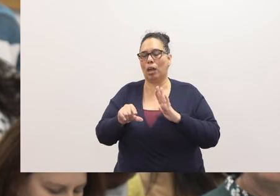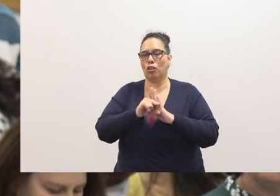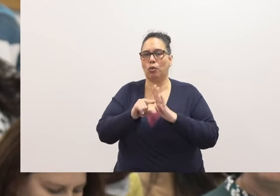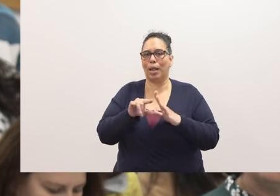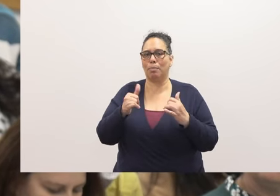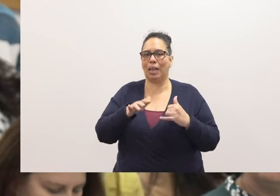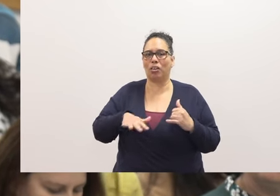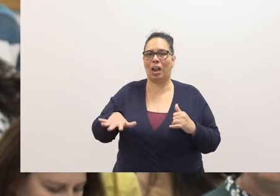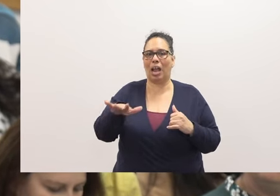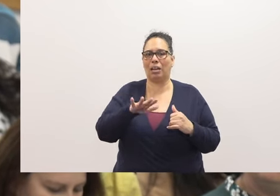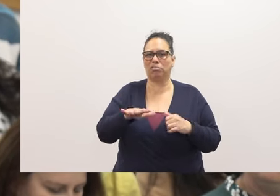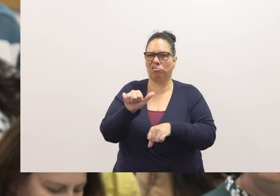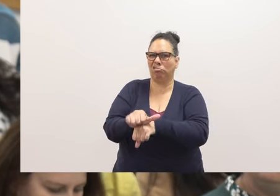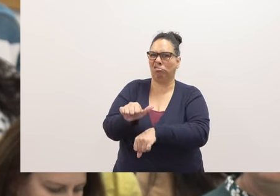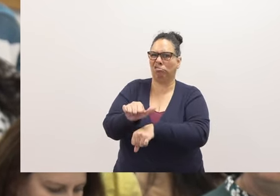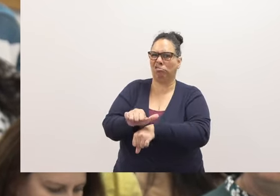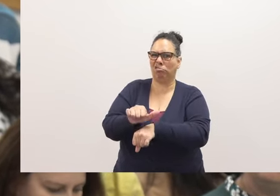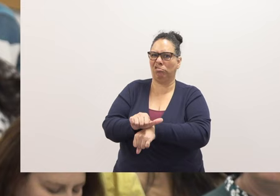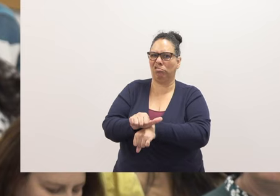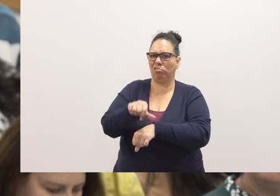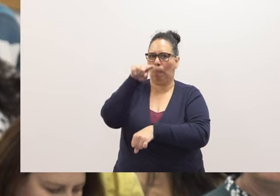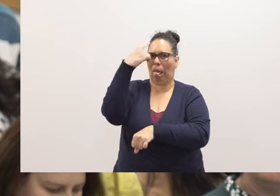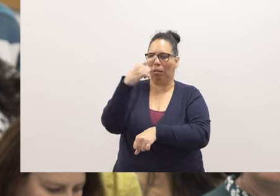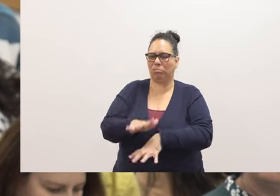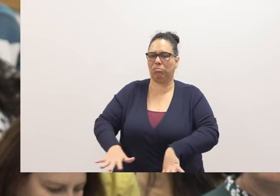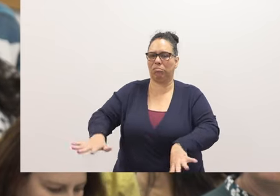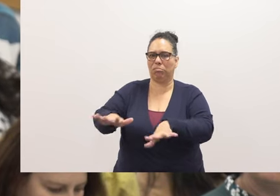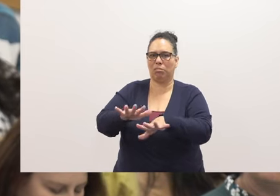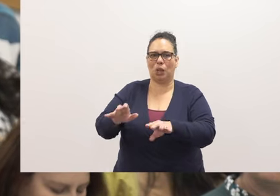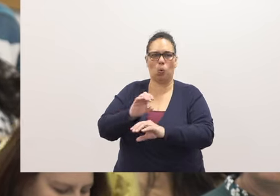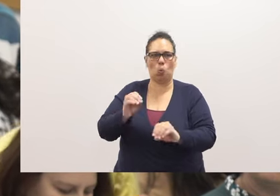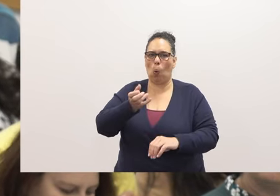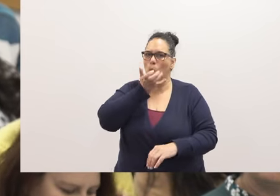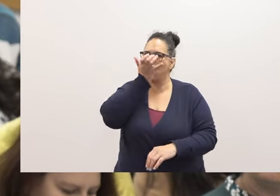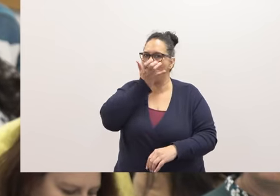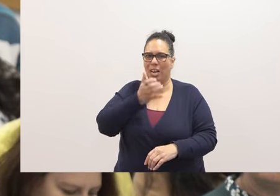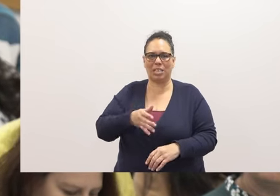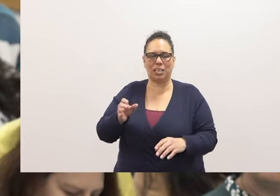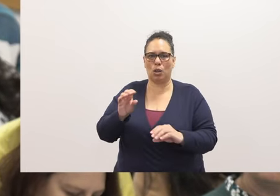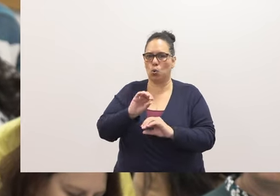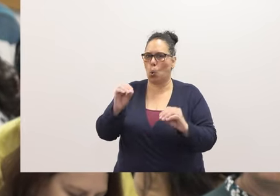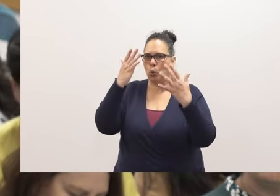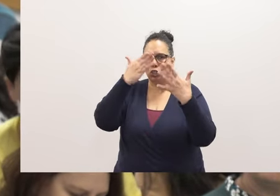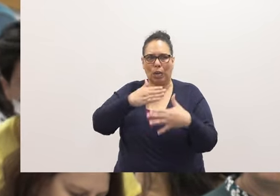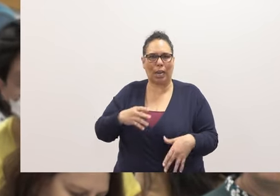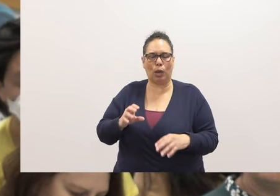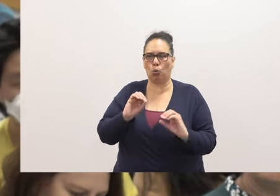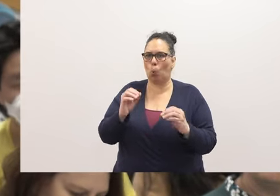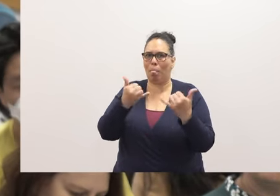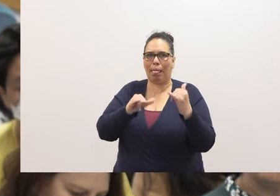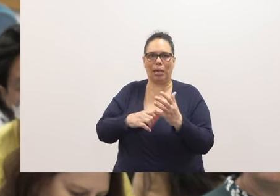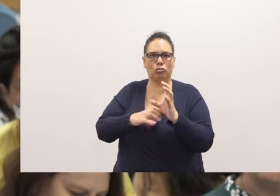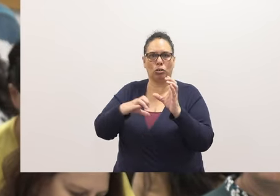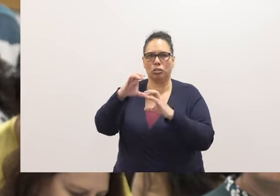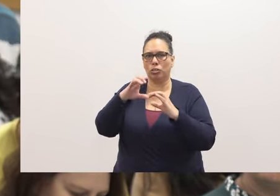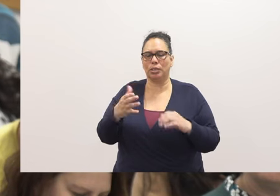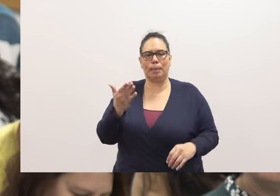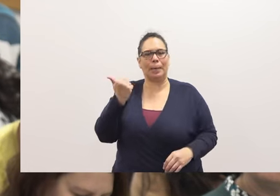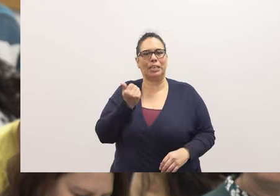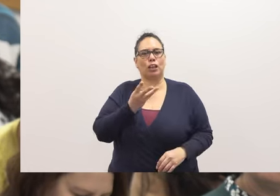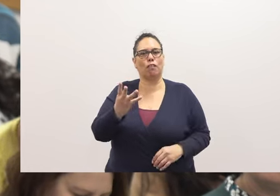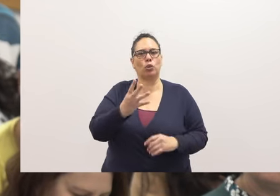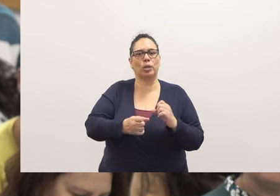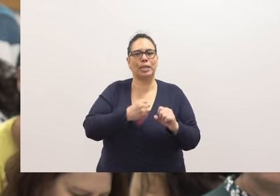an asphalt play space with no accessible grass, shaded area, or play structures. Over the past few years,